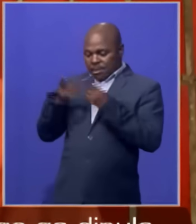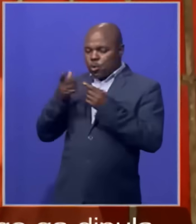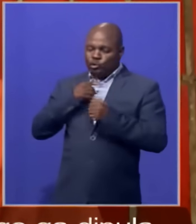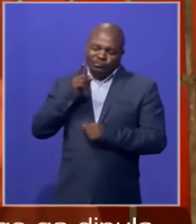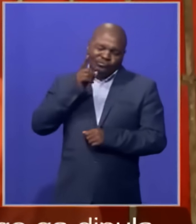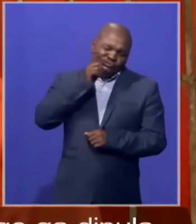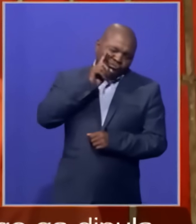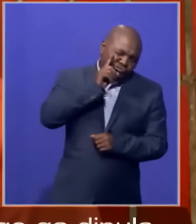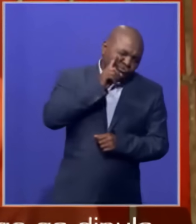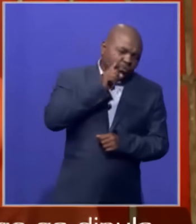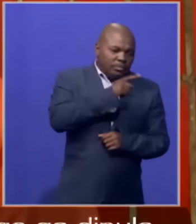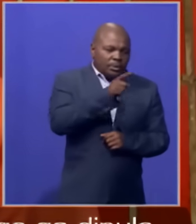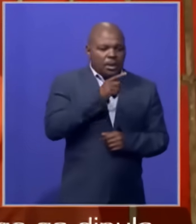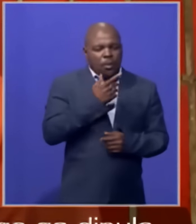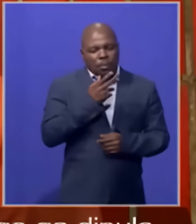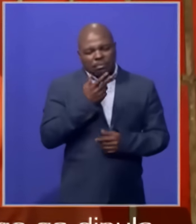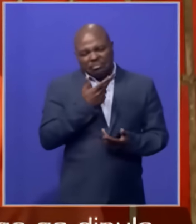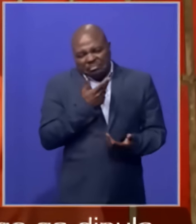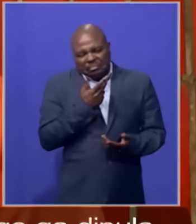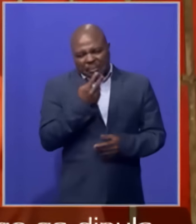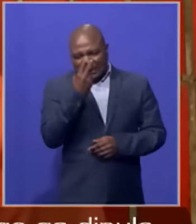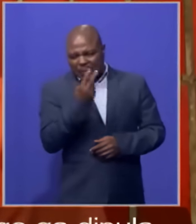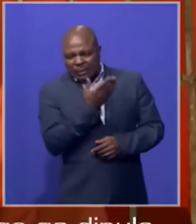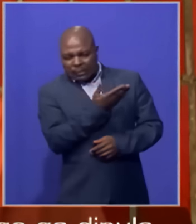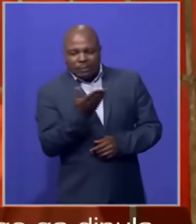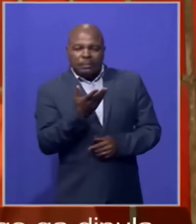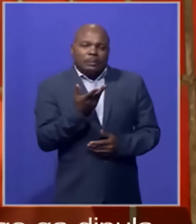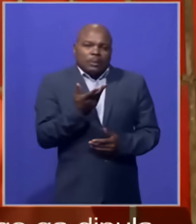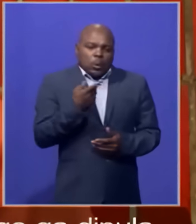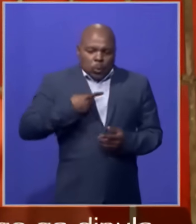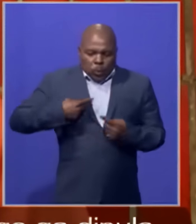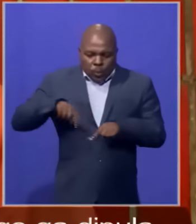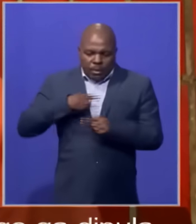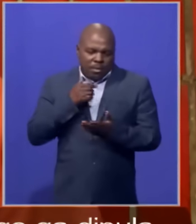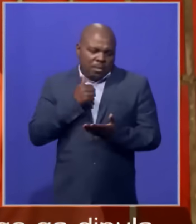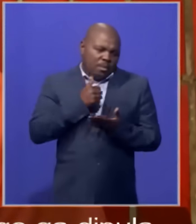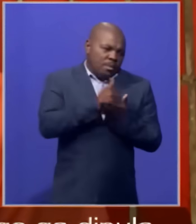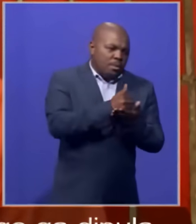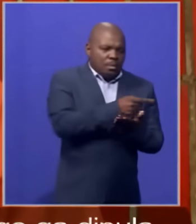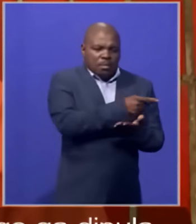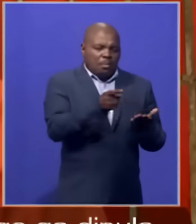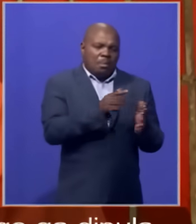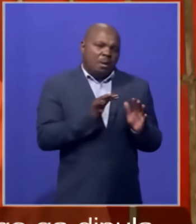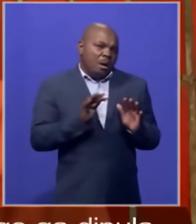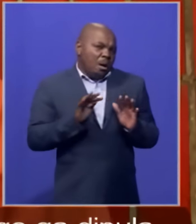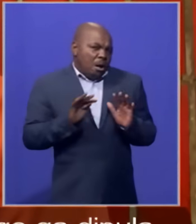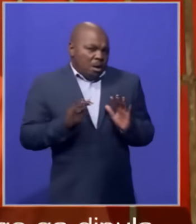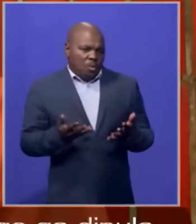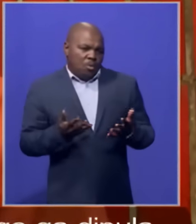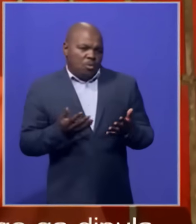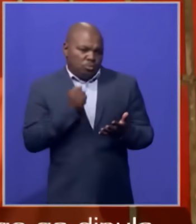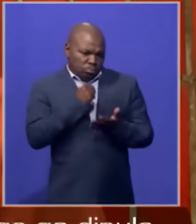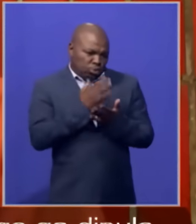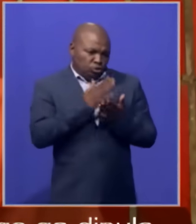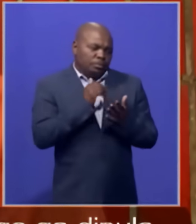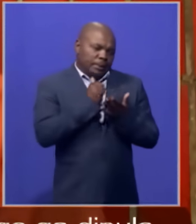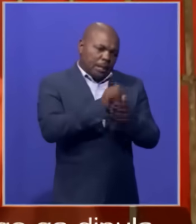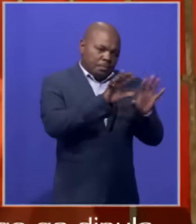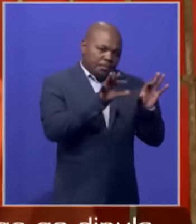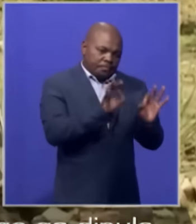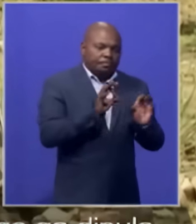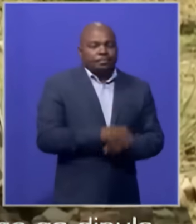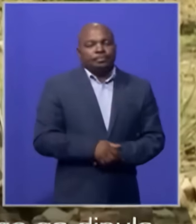yona go bona gore ke magato a feng ao re ka tšeago go netefatša gore thuša batho ba gore ba boele